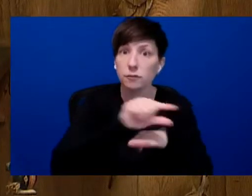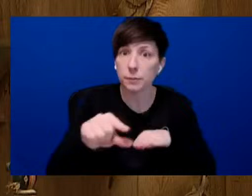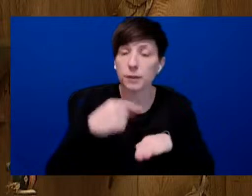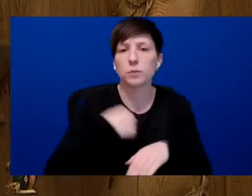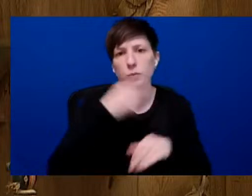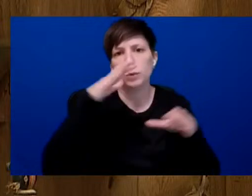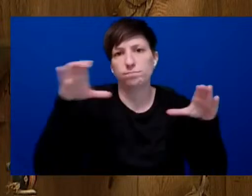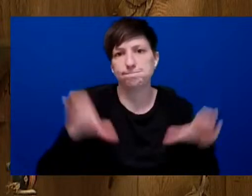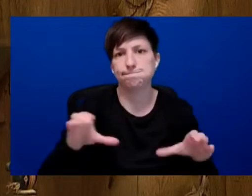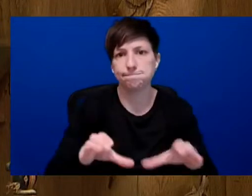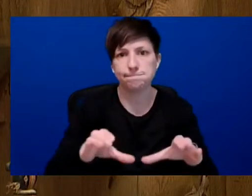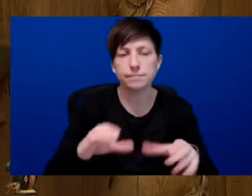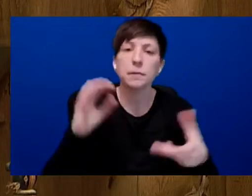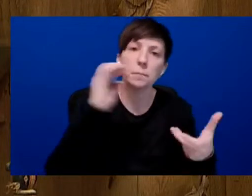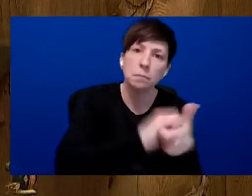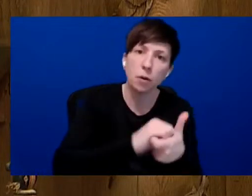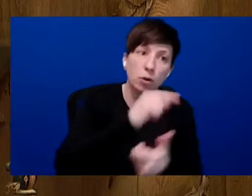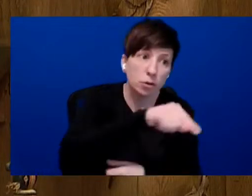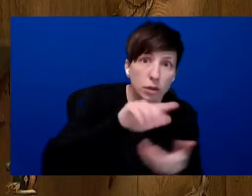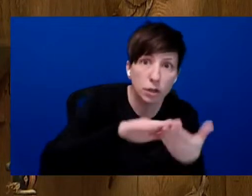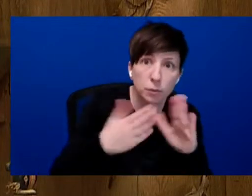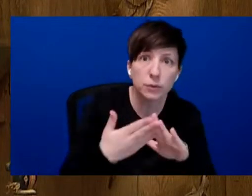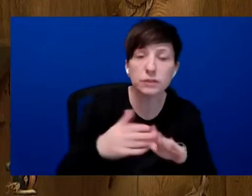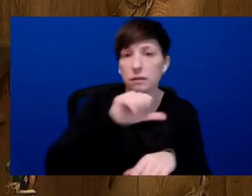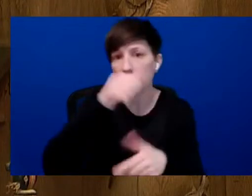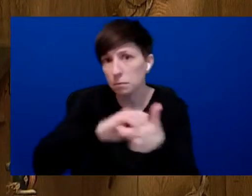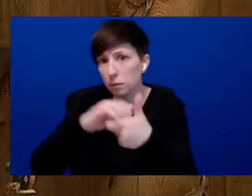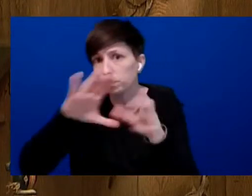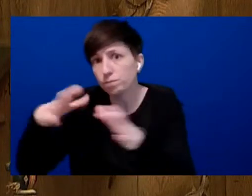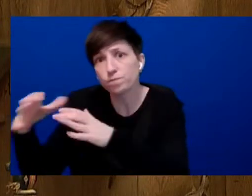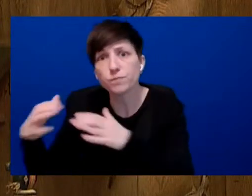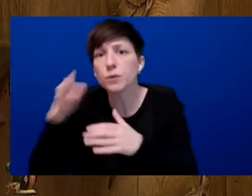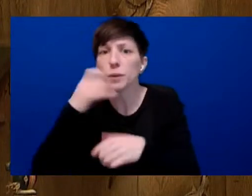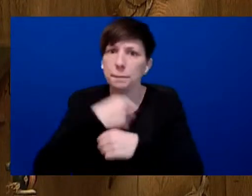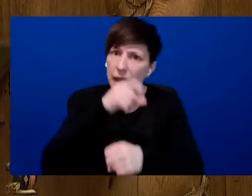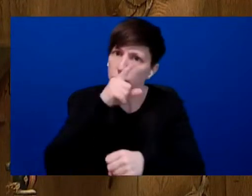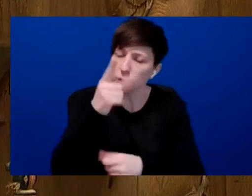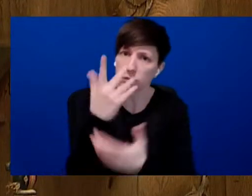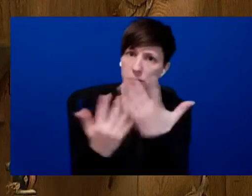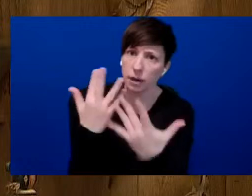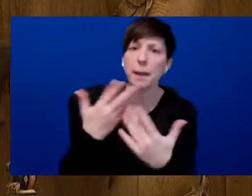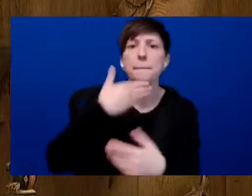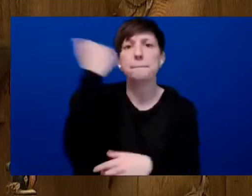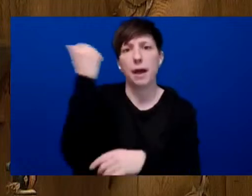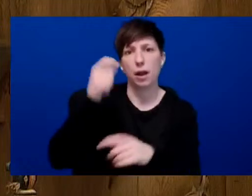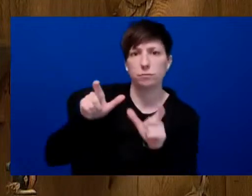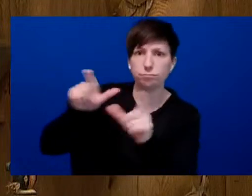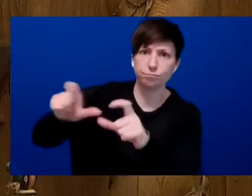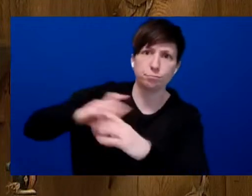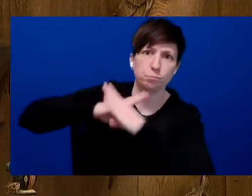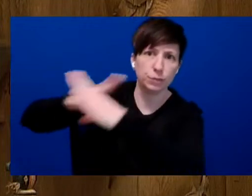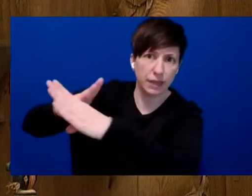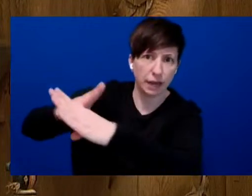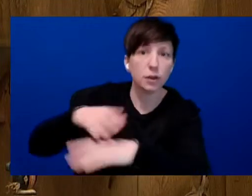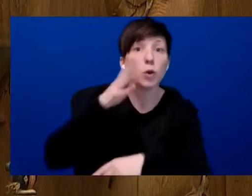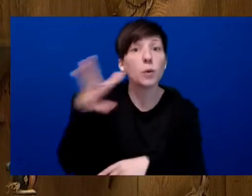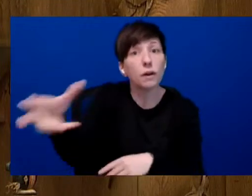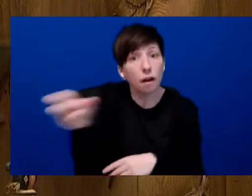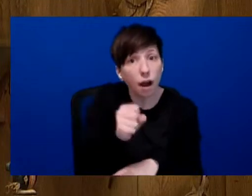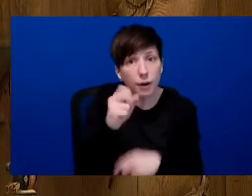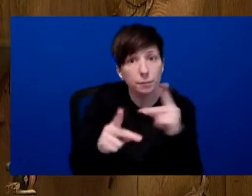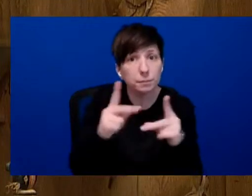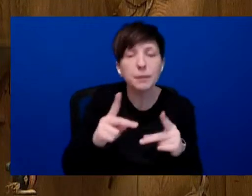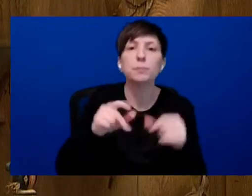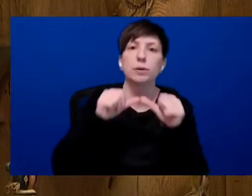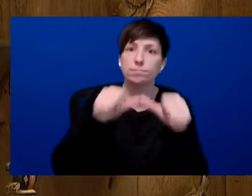help ensure that people are better protected from wildfires with more full-time, year-round staff and resources. And it will